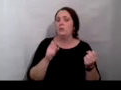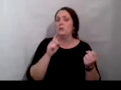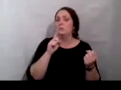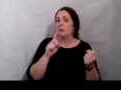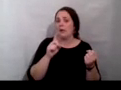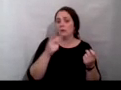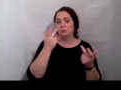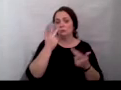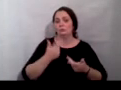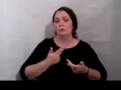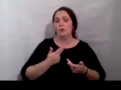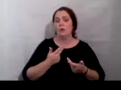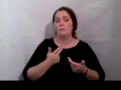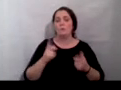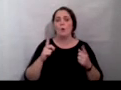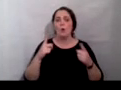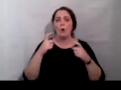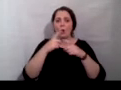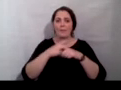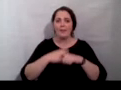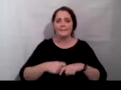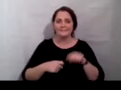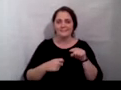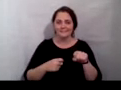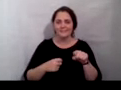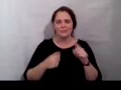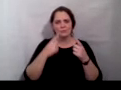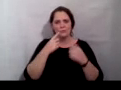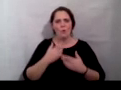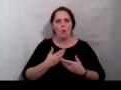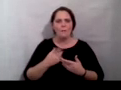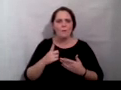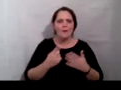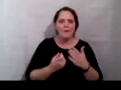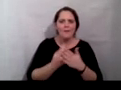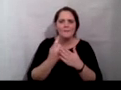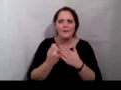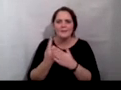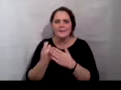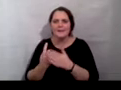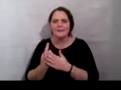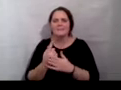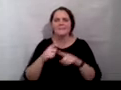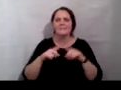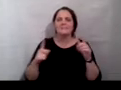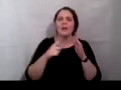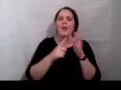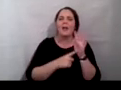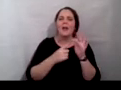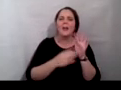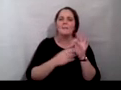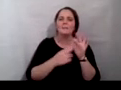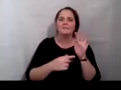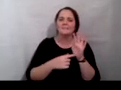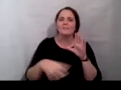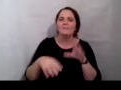me it shows the complexity of what's going on in this aesthetic, all the different elements